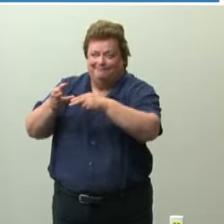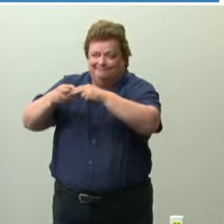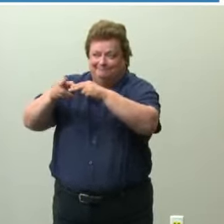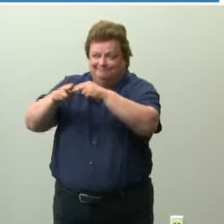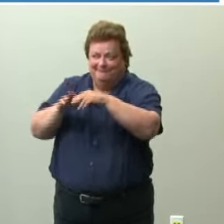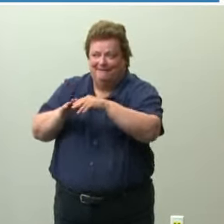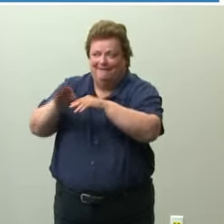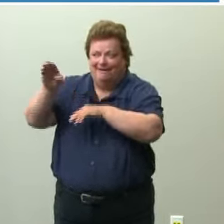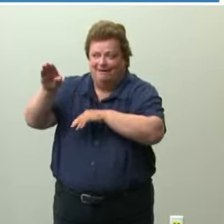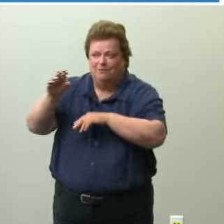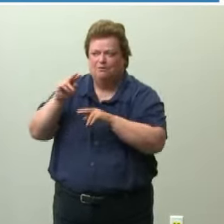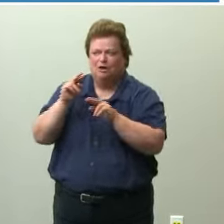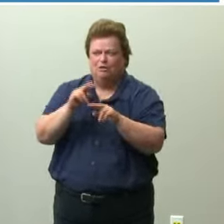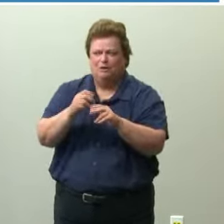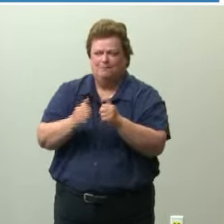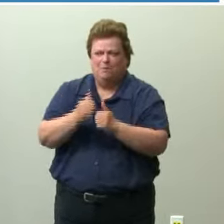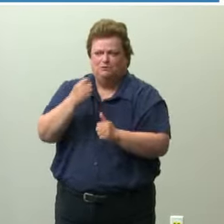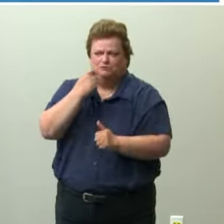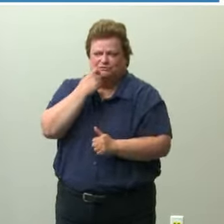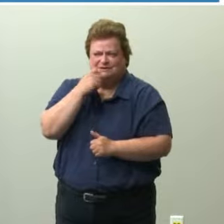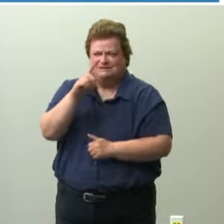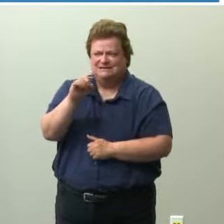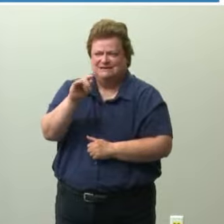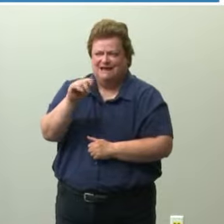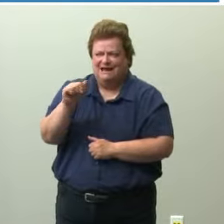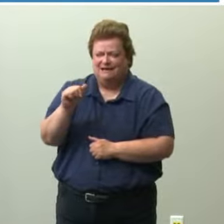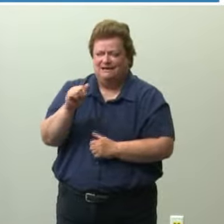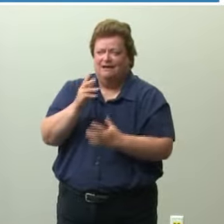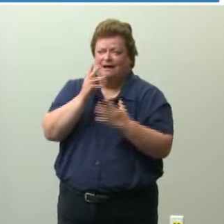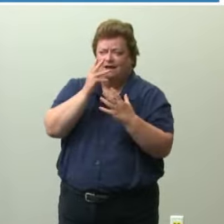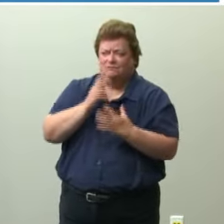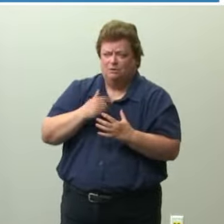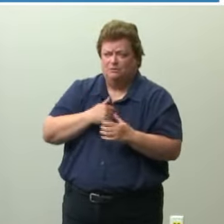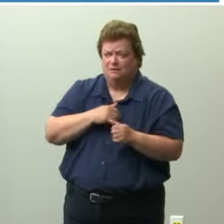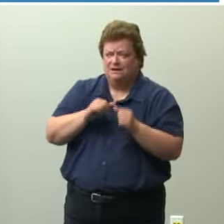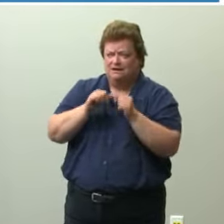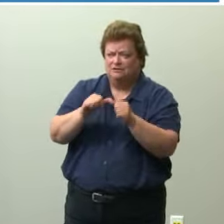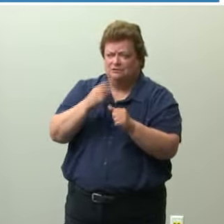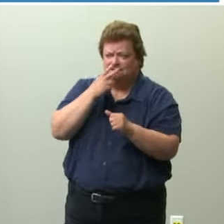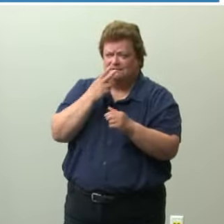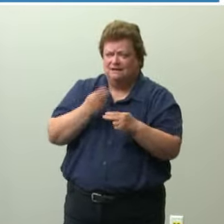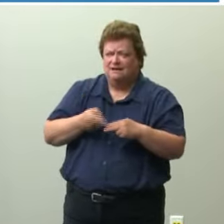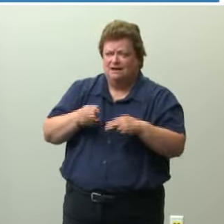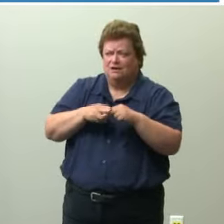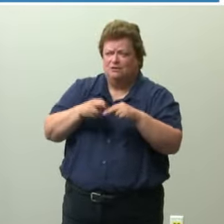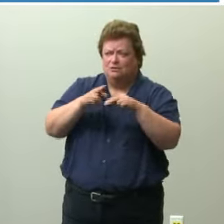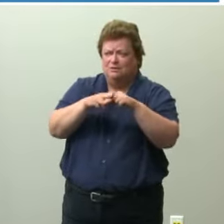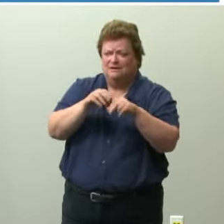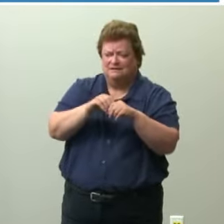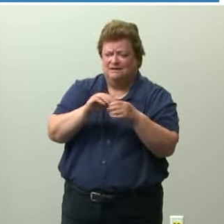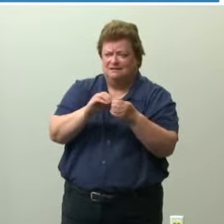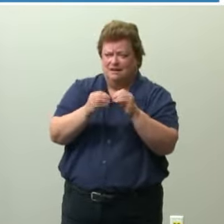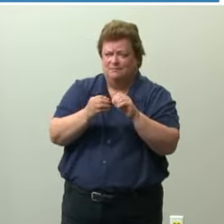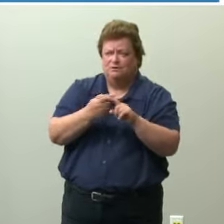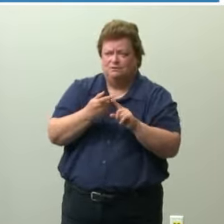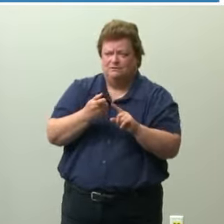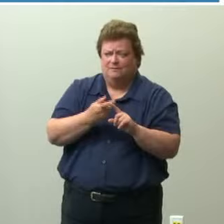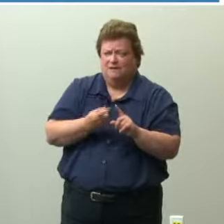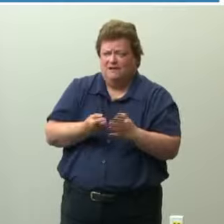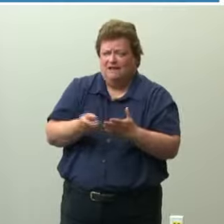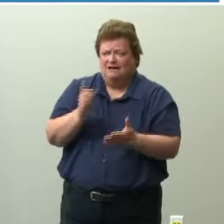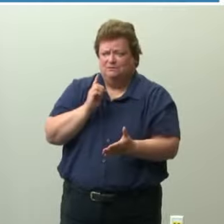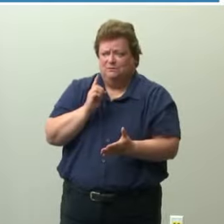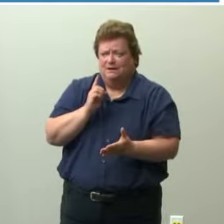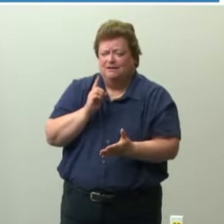our most recent data. Unfortunately, we have continued to see an increase in cases from last week.